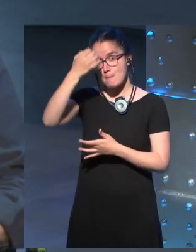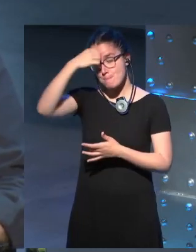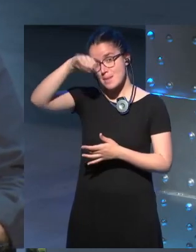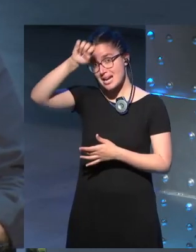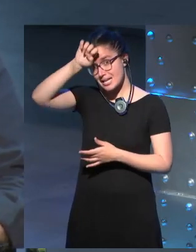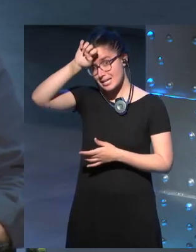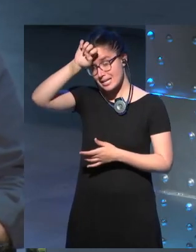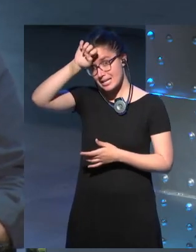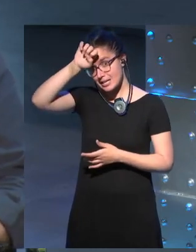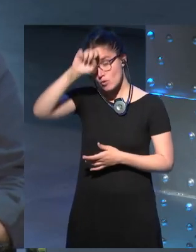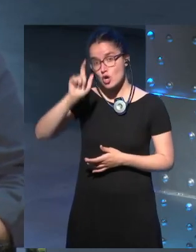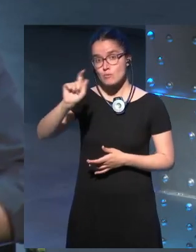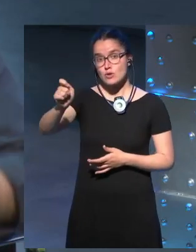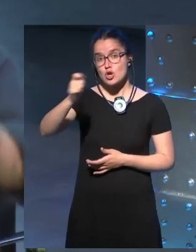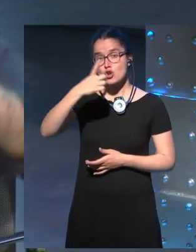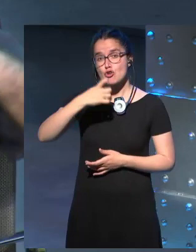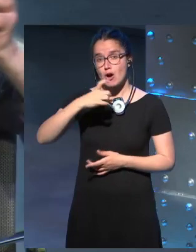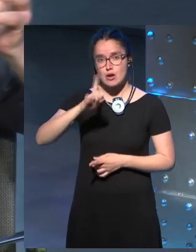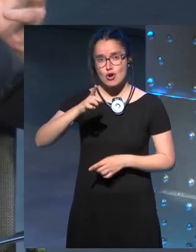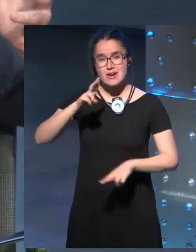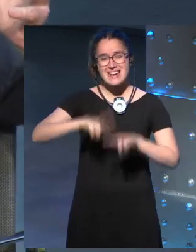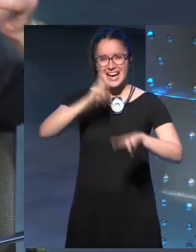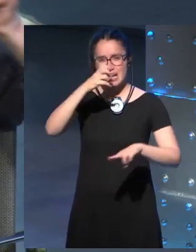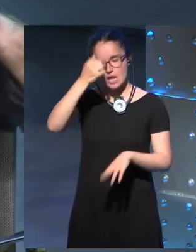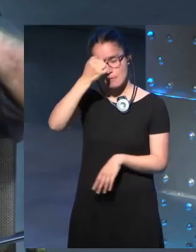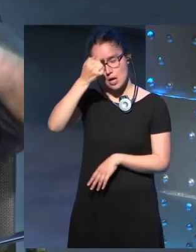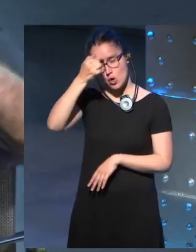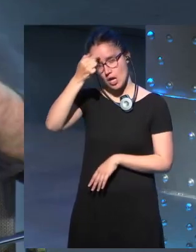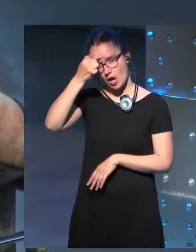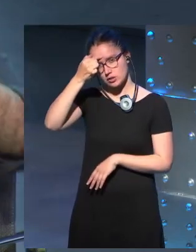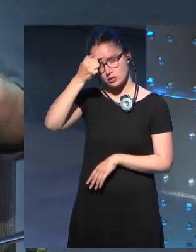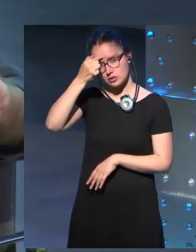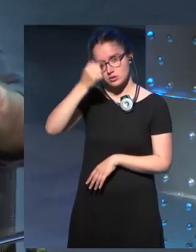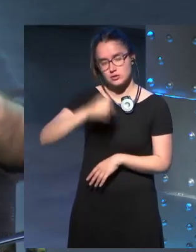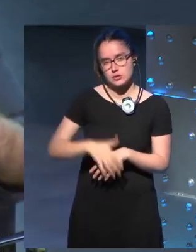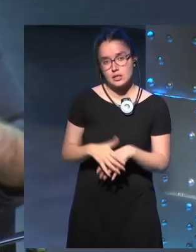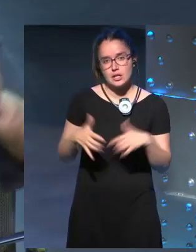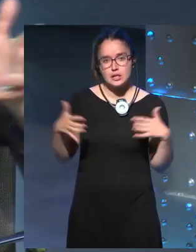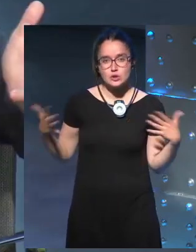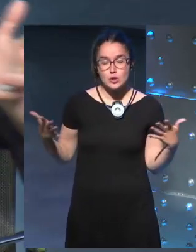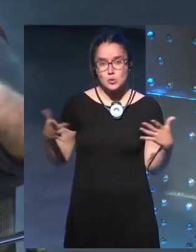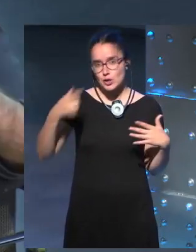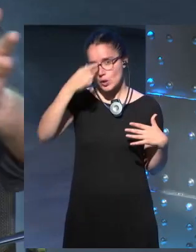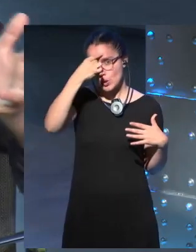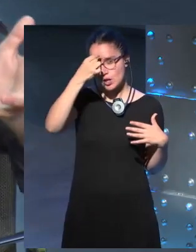black card of melancholy. And then when you watch Zidane leave the pitch,